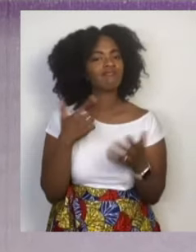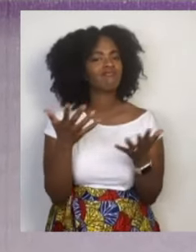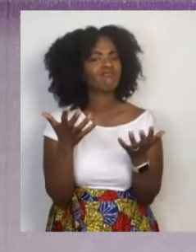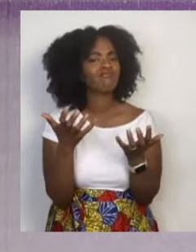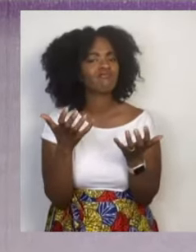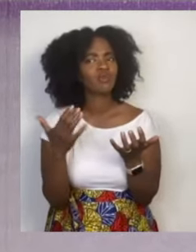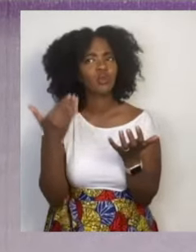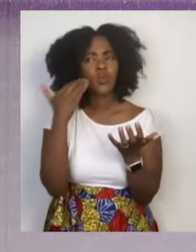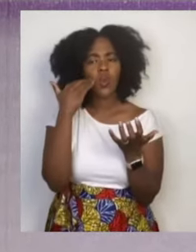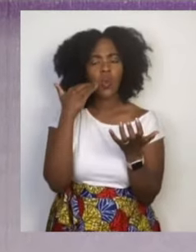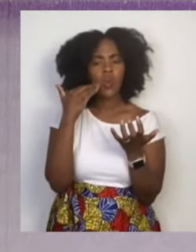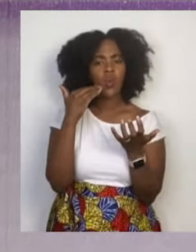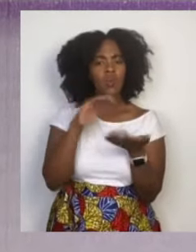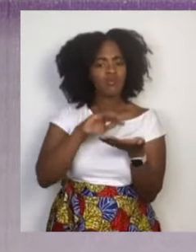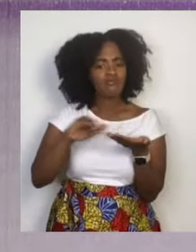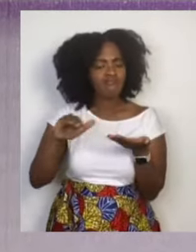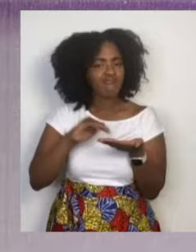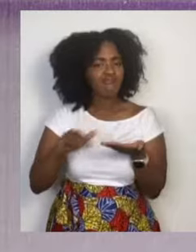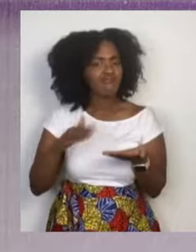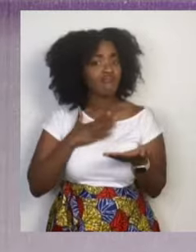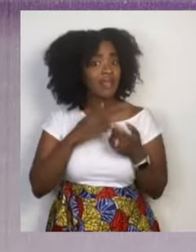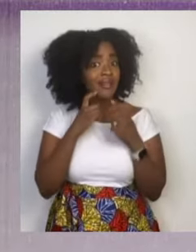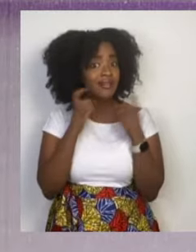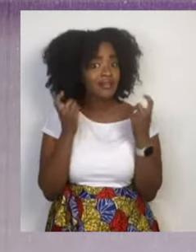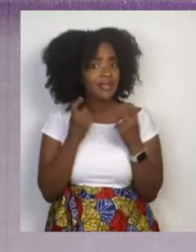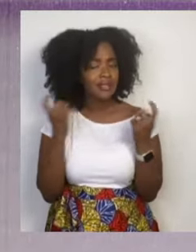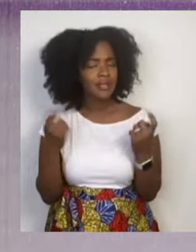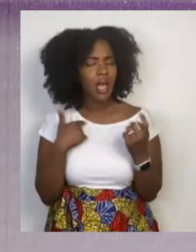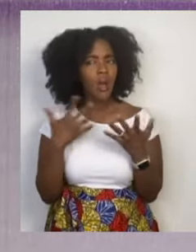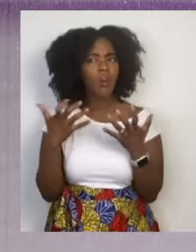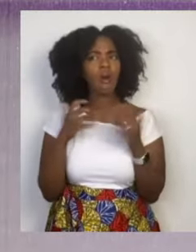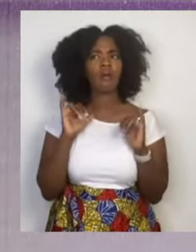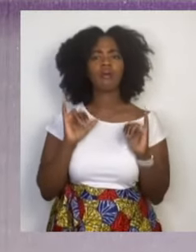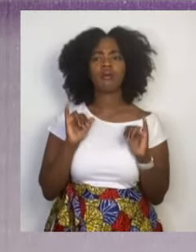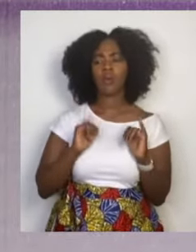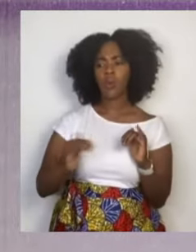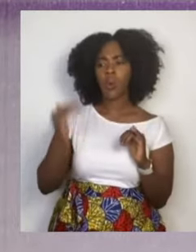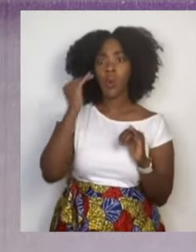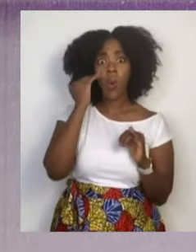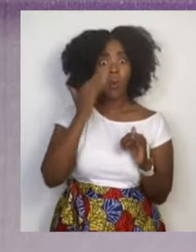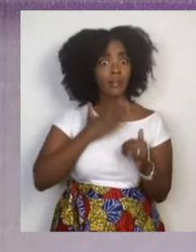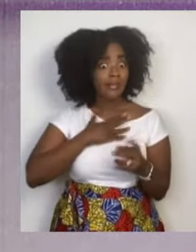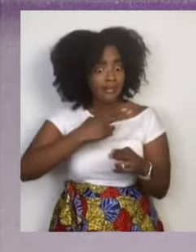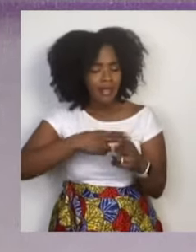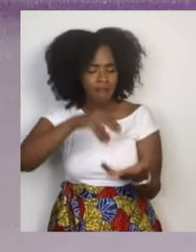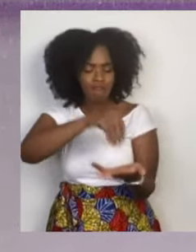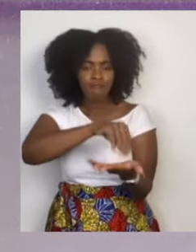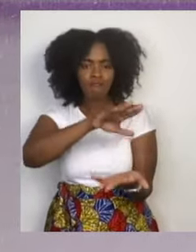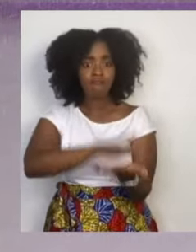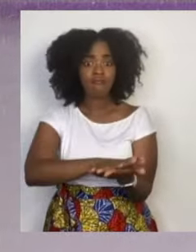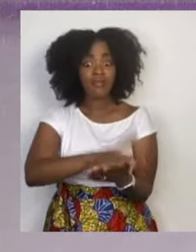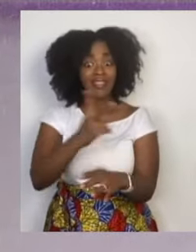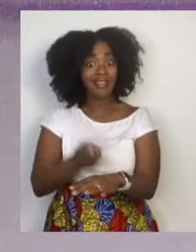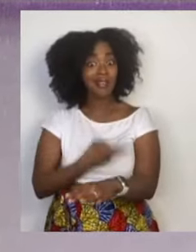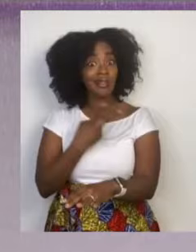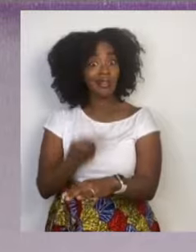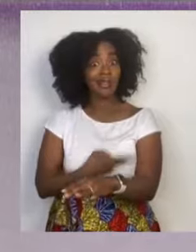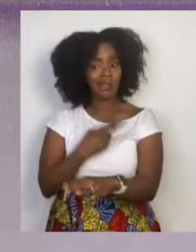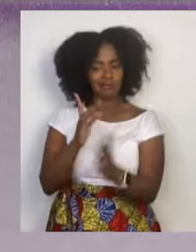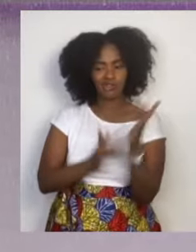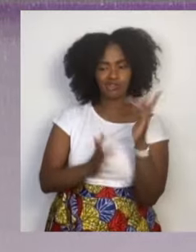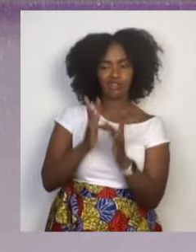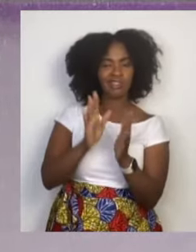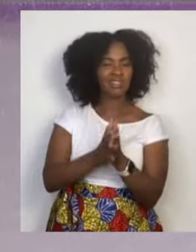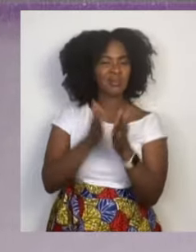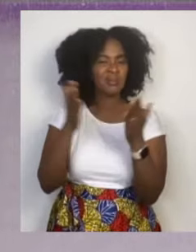I want to know I'm forgiven. I want to know my name is written in the Lamb's Book of Life. I want to know I'm walking in the purpose that God has